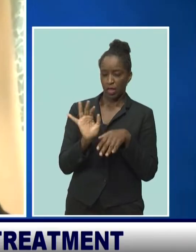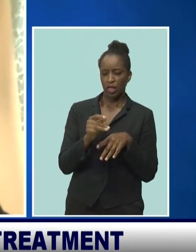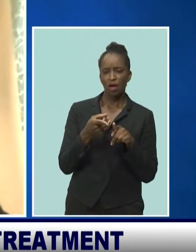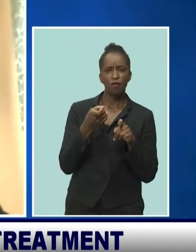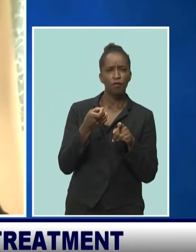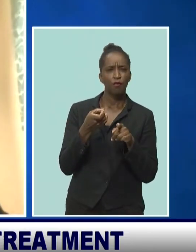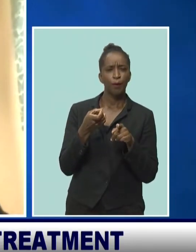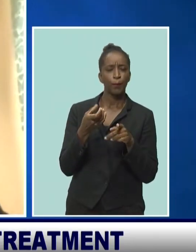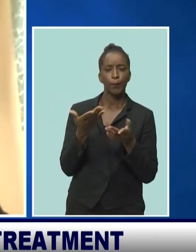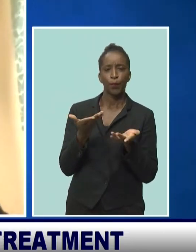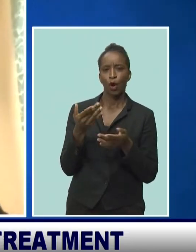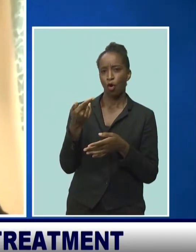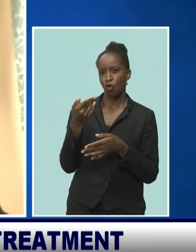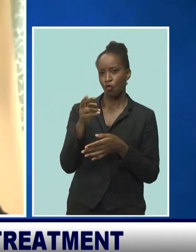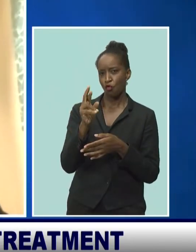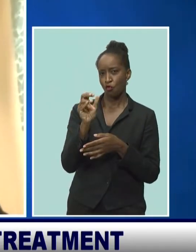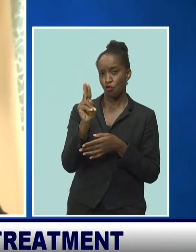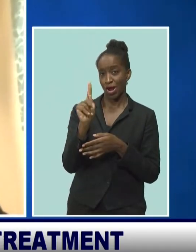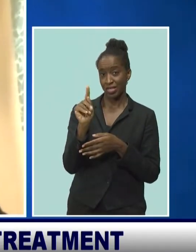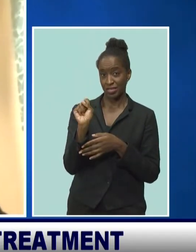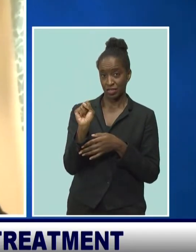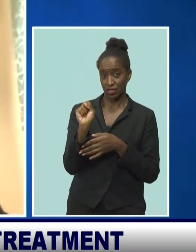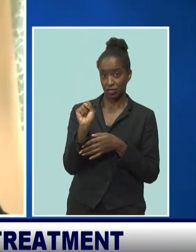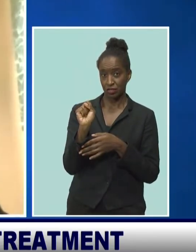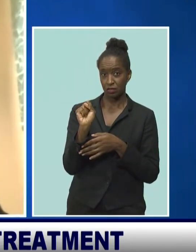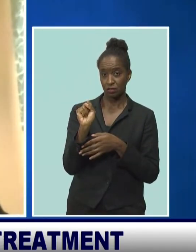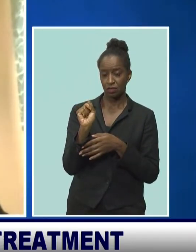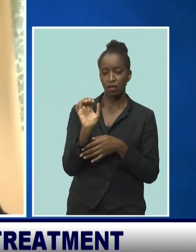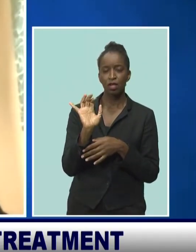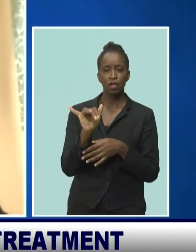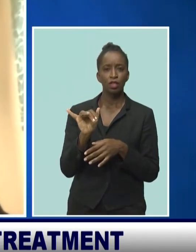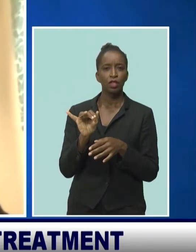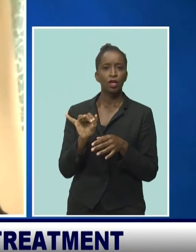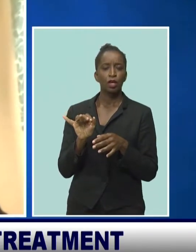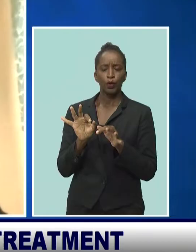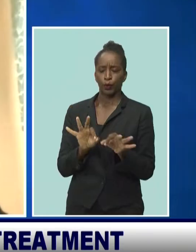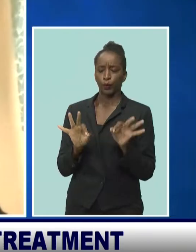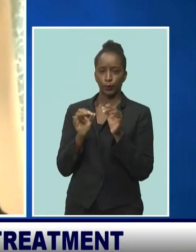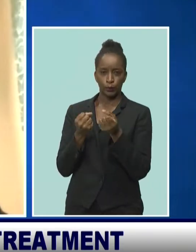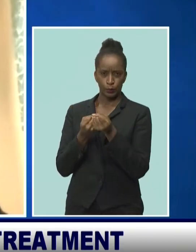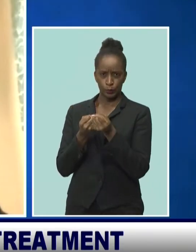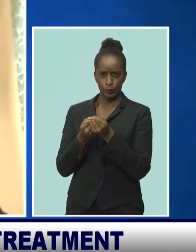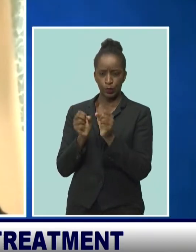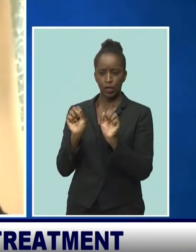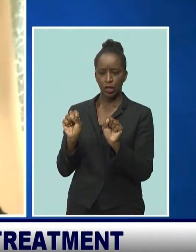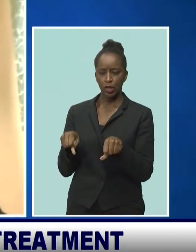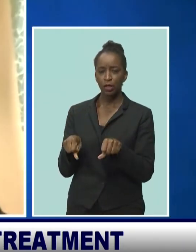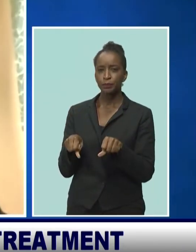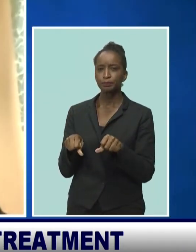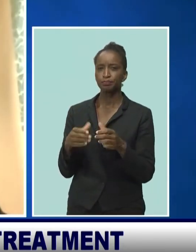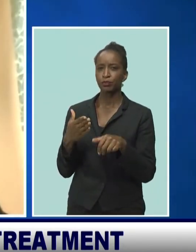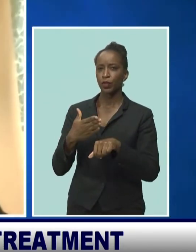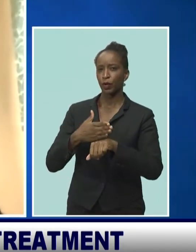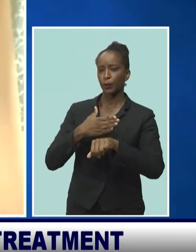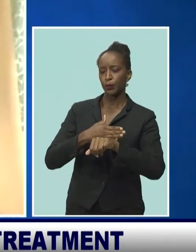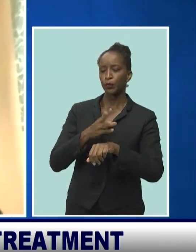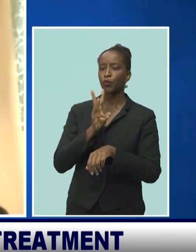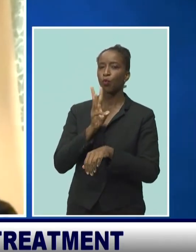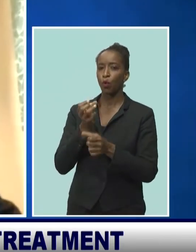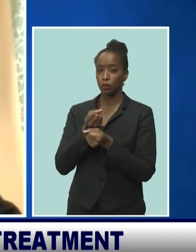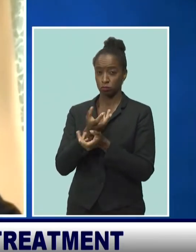to contribute significantly to building the resilience of the water sector in the entire country of